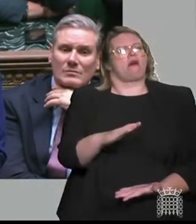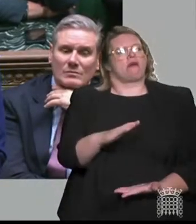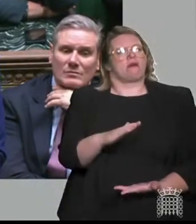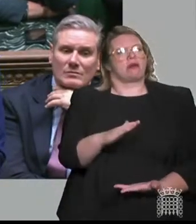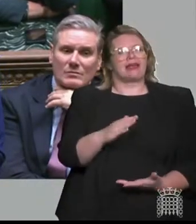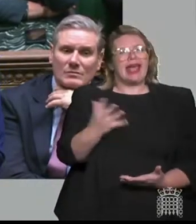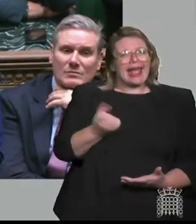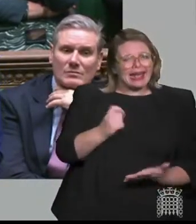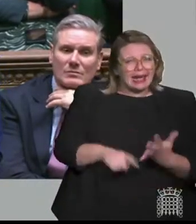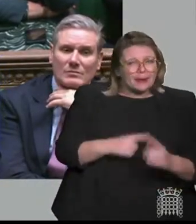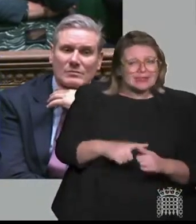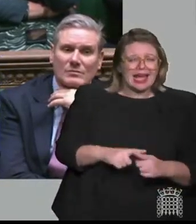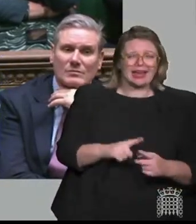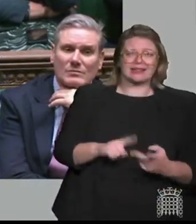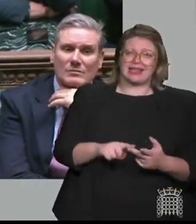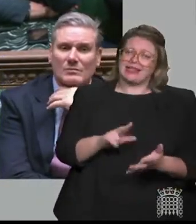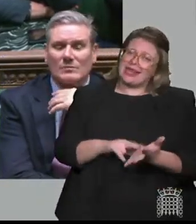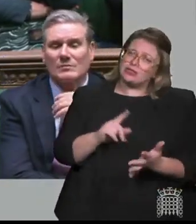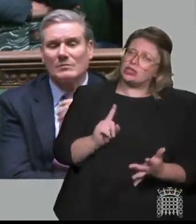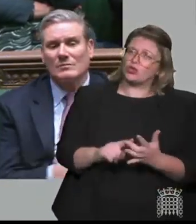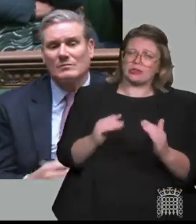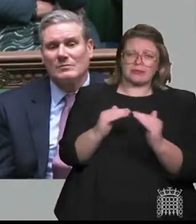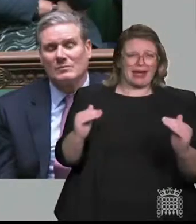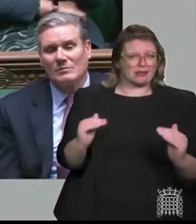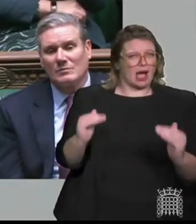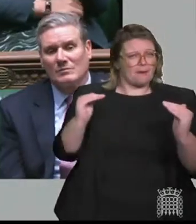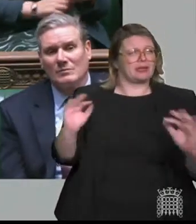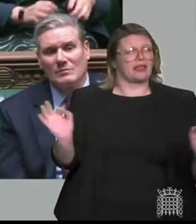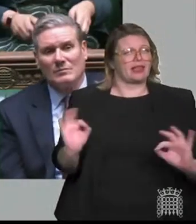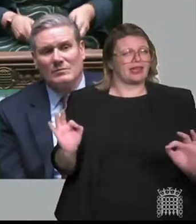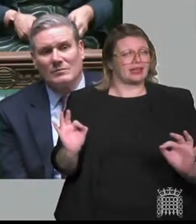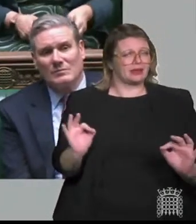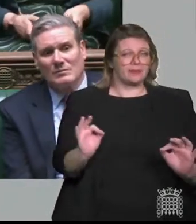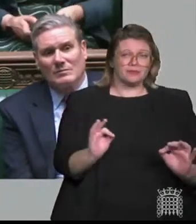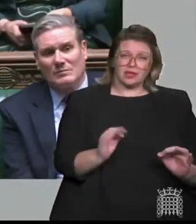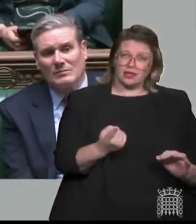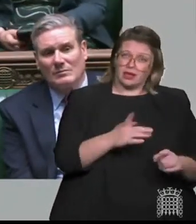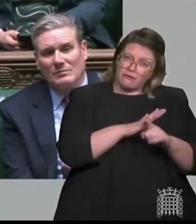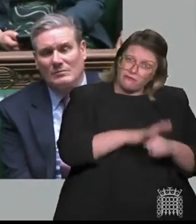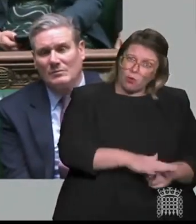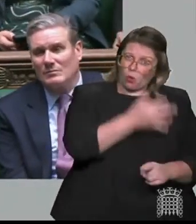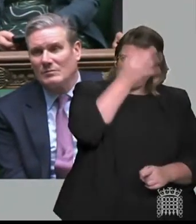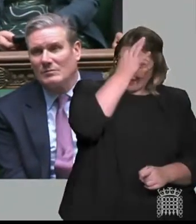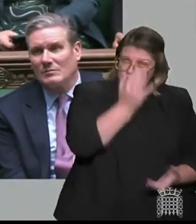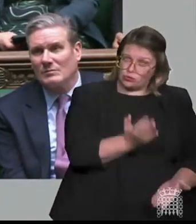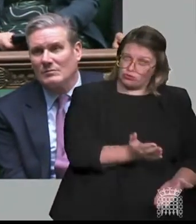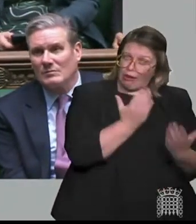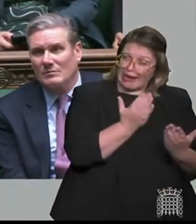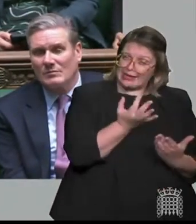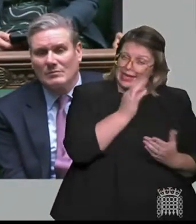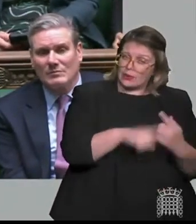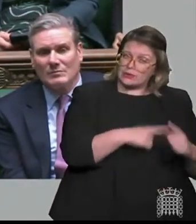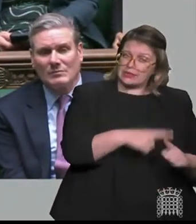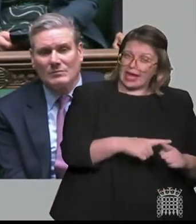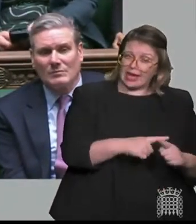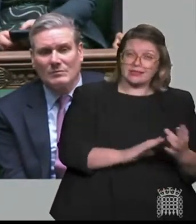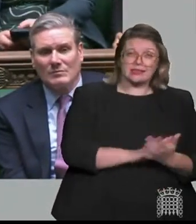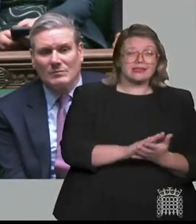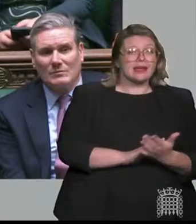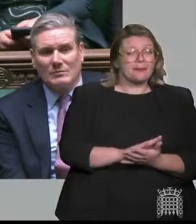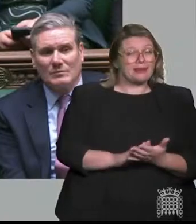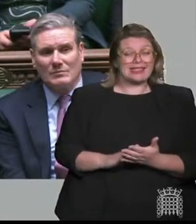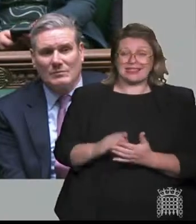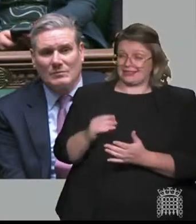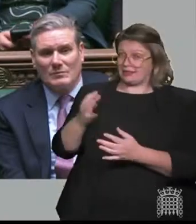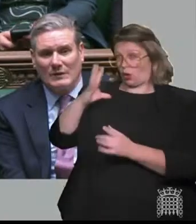or national insurance bans, to forcing councils to raise council tax, the Conservatives have pushed the costs of their